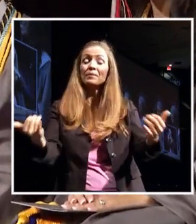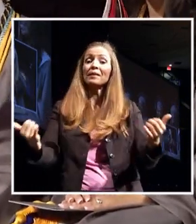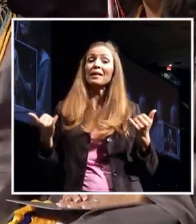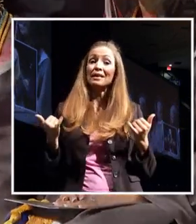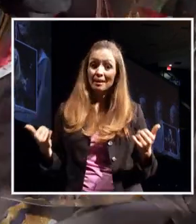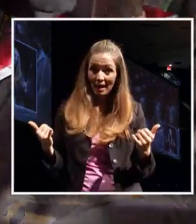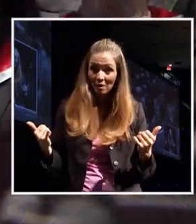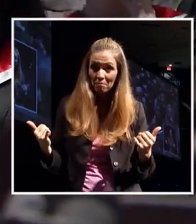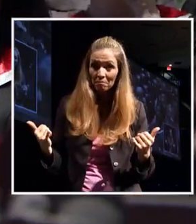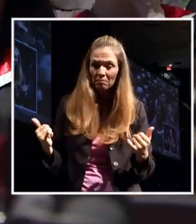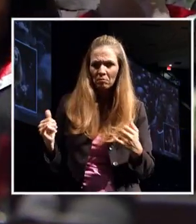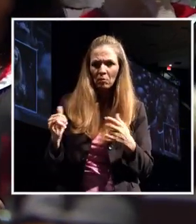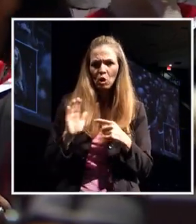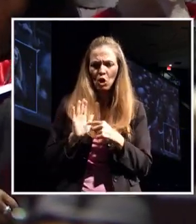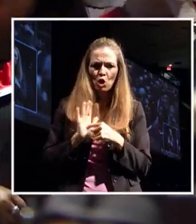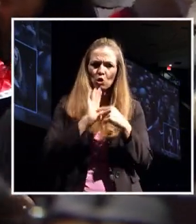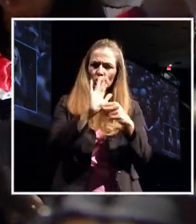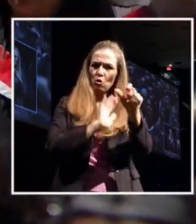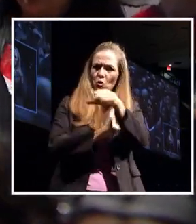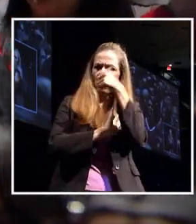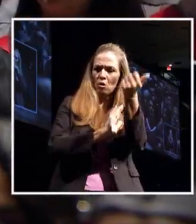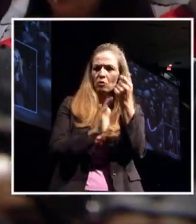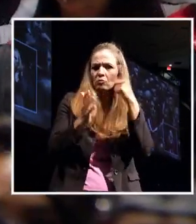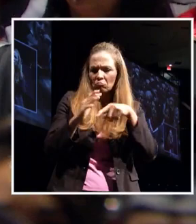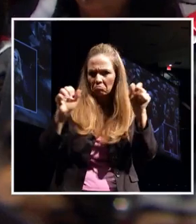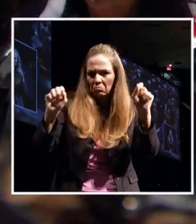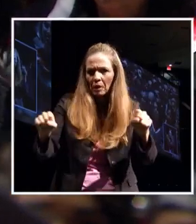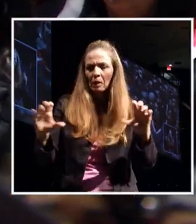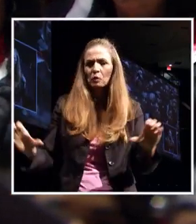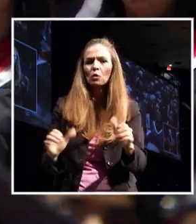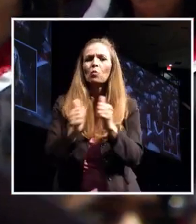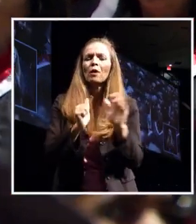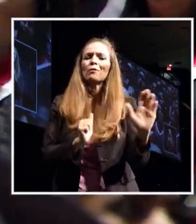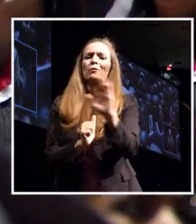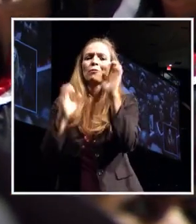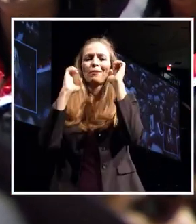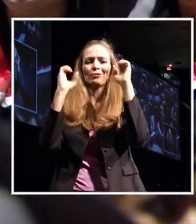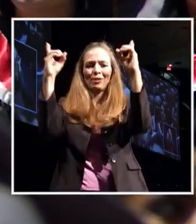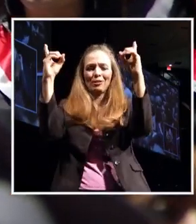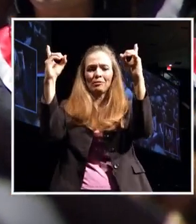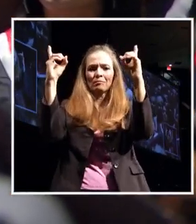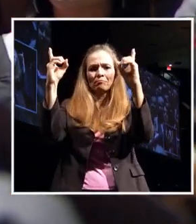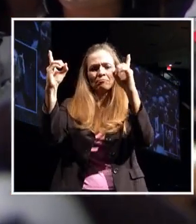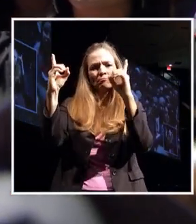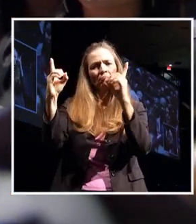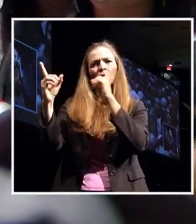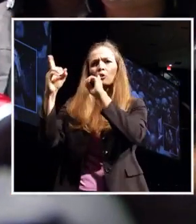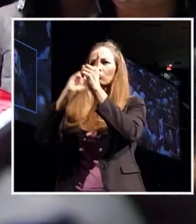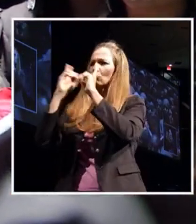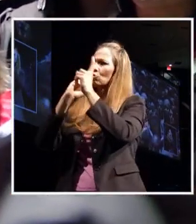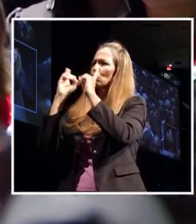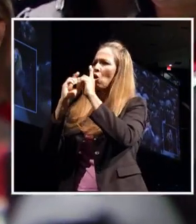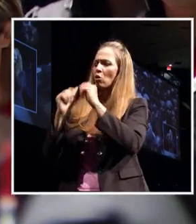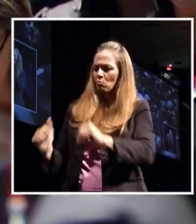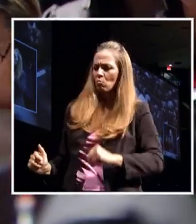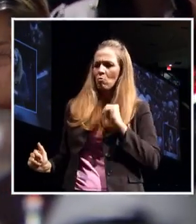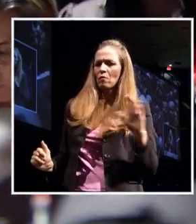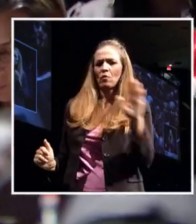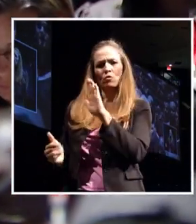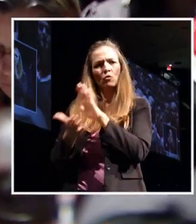Now, show others what else you can do with your education. Talk proudly of your